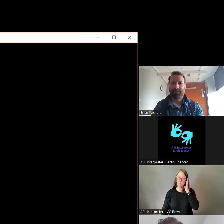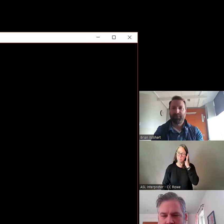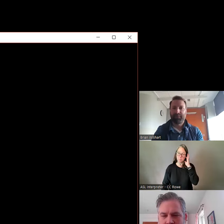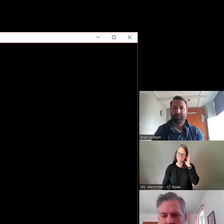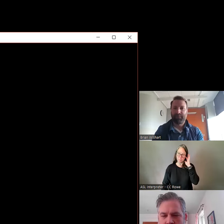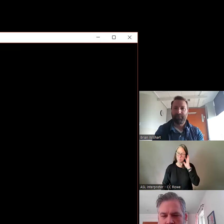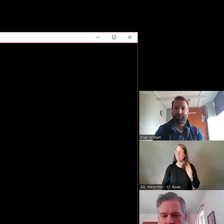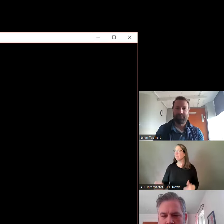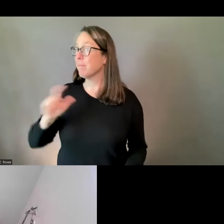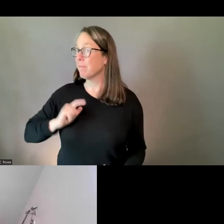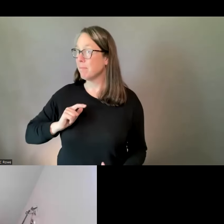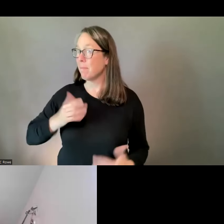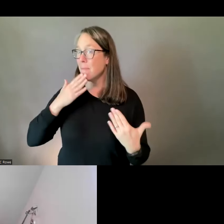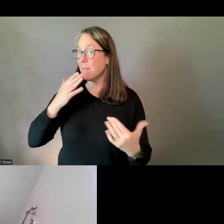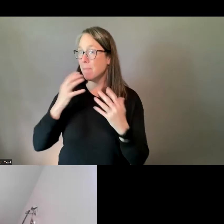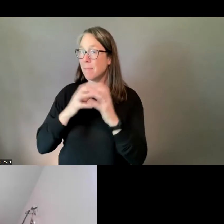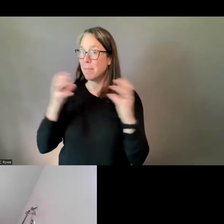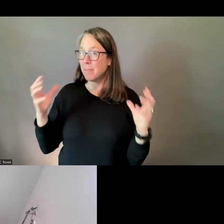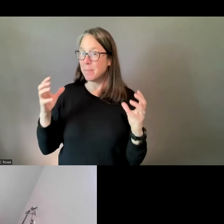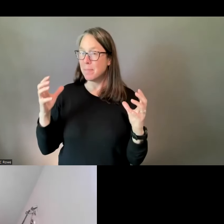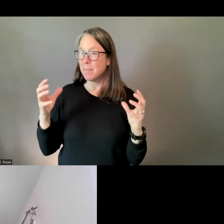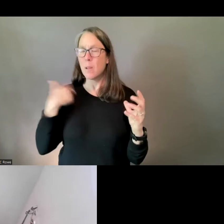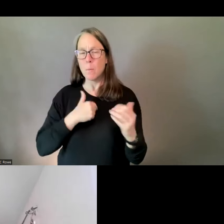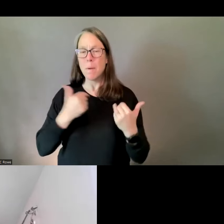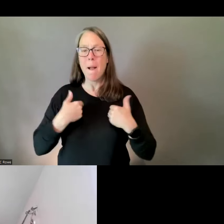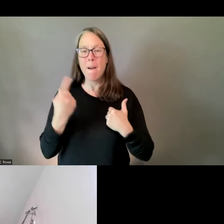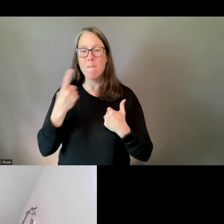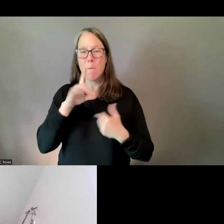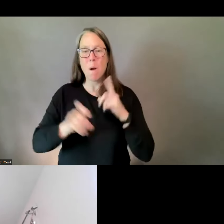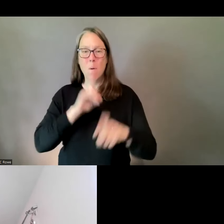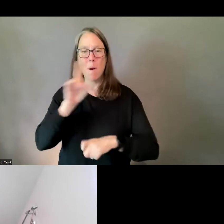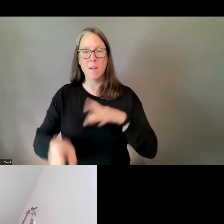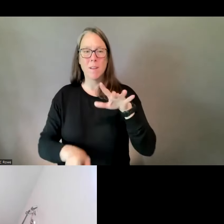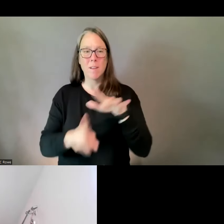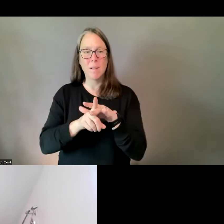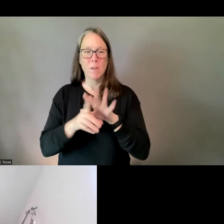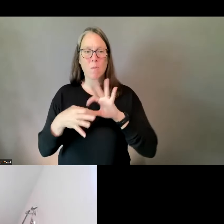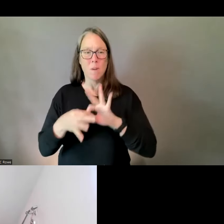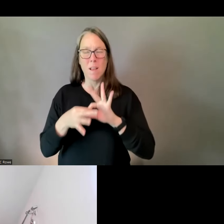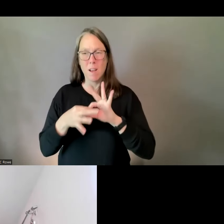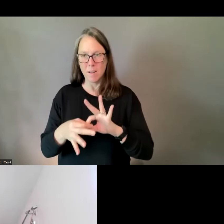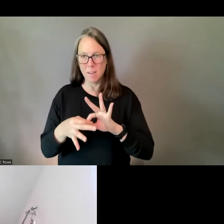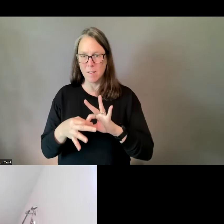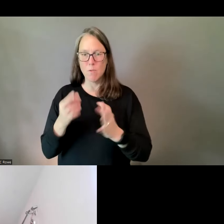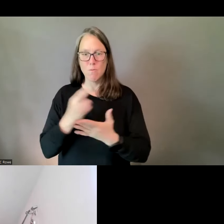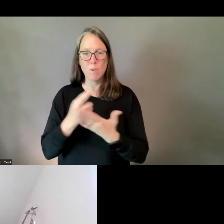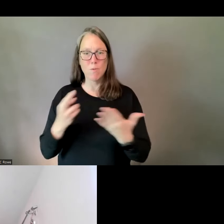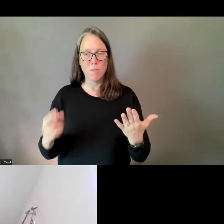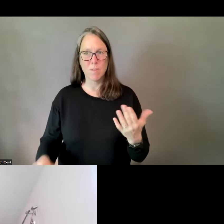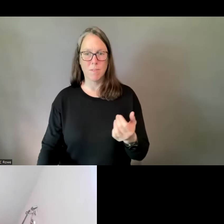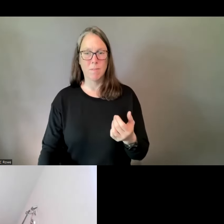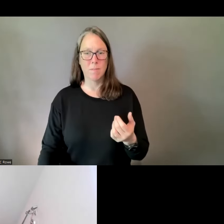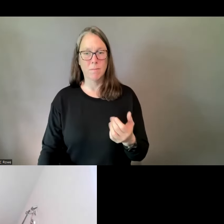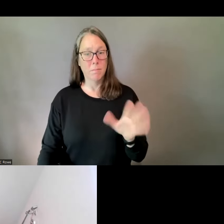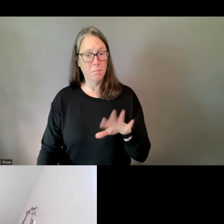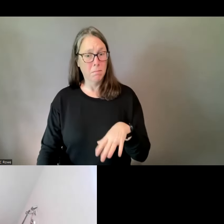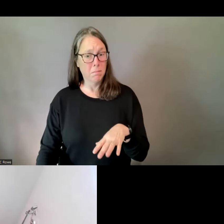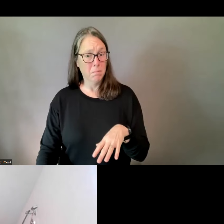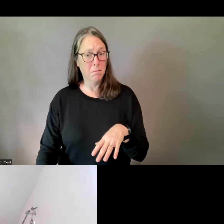Thank you so much. We do have a question regarding resources. Are there